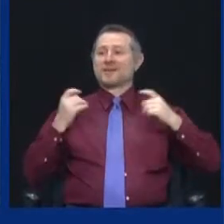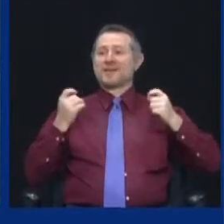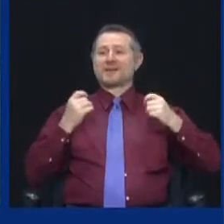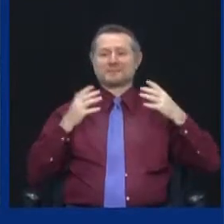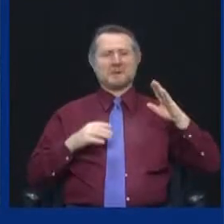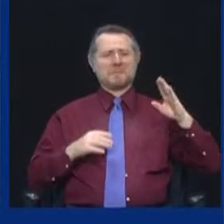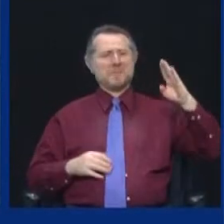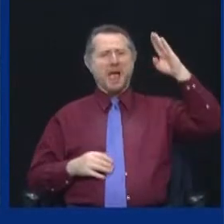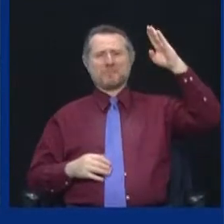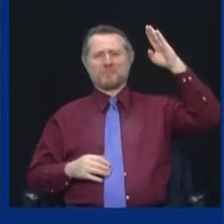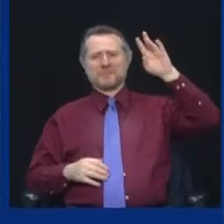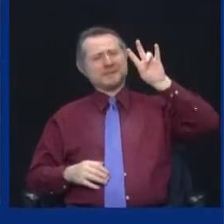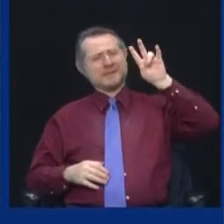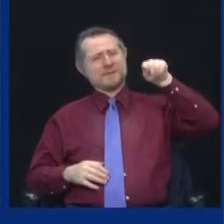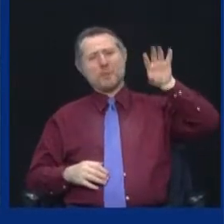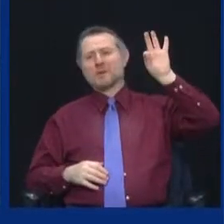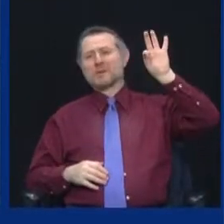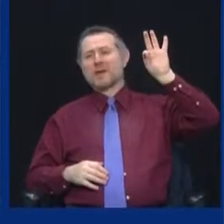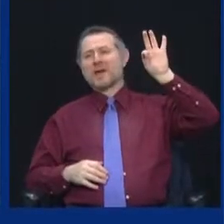we were at 7.9%.